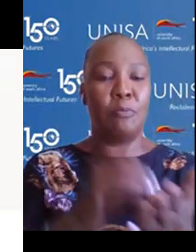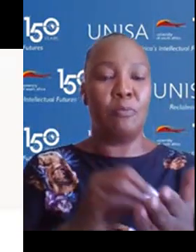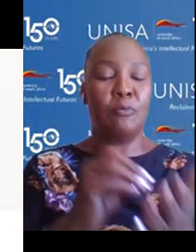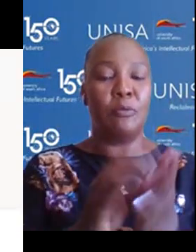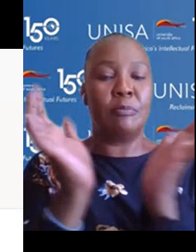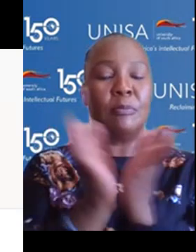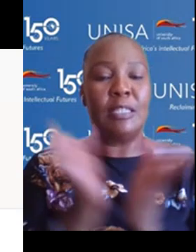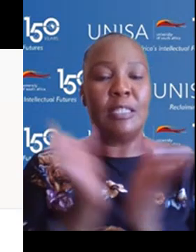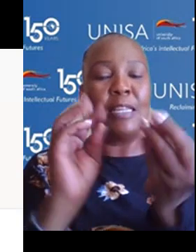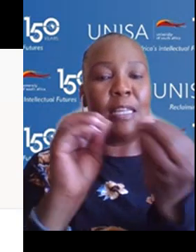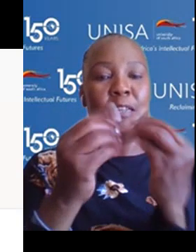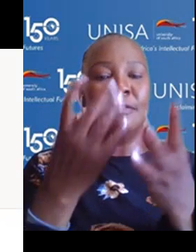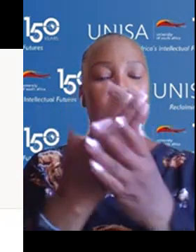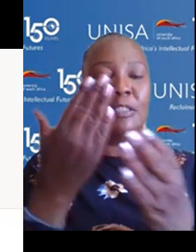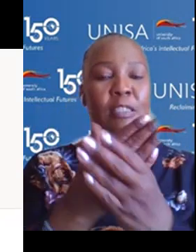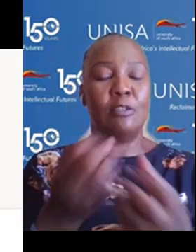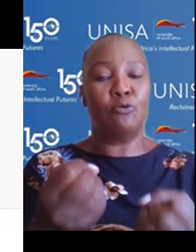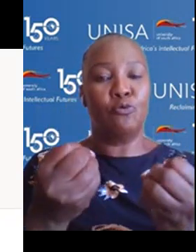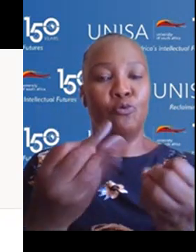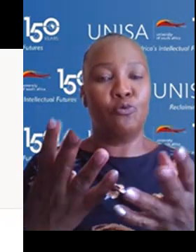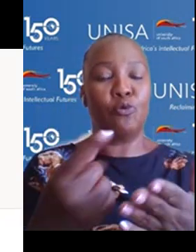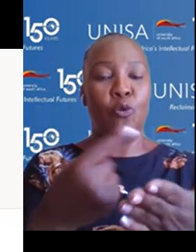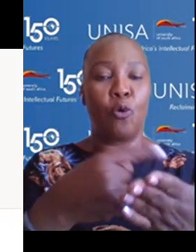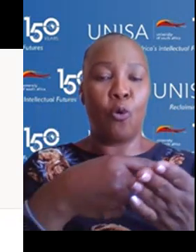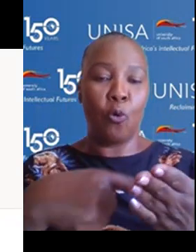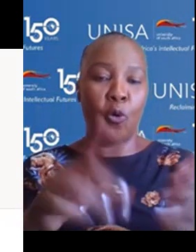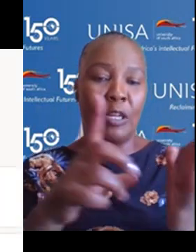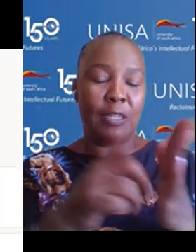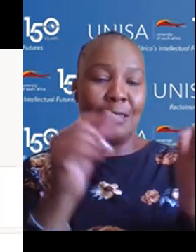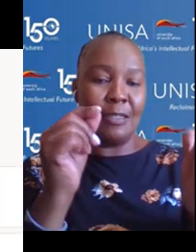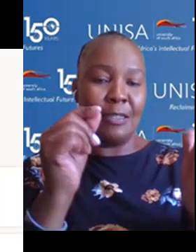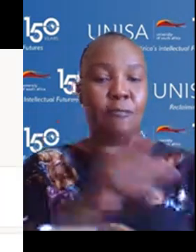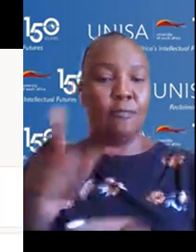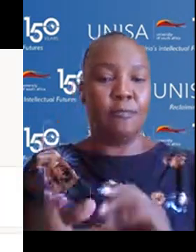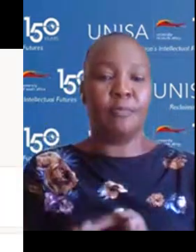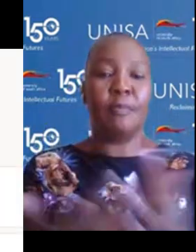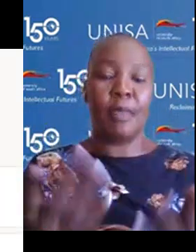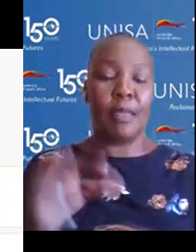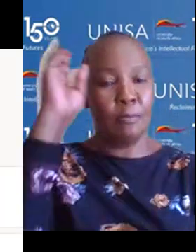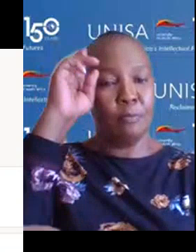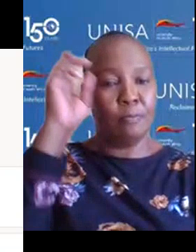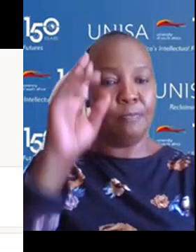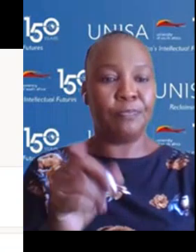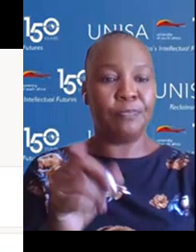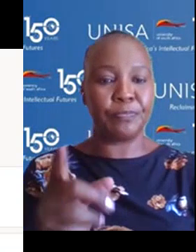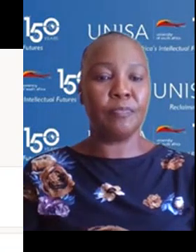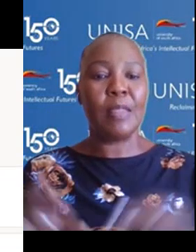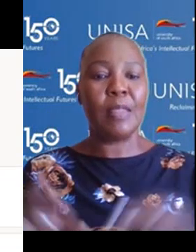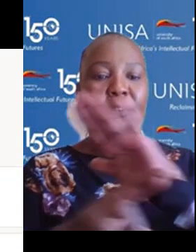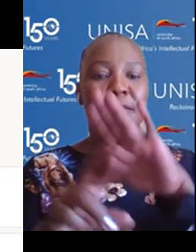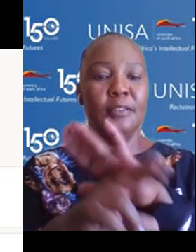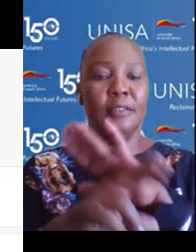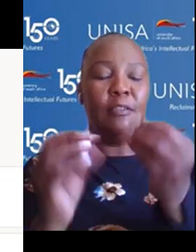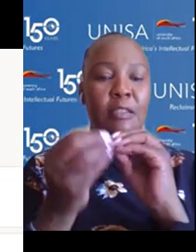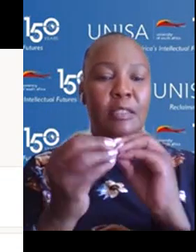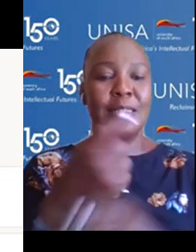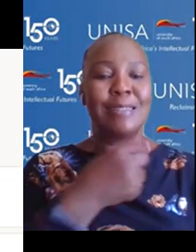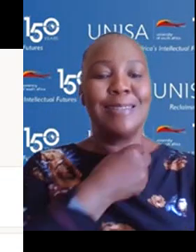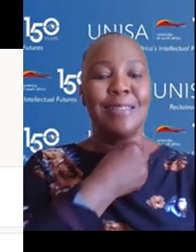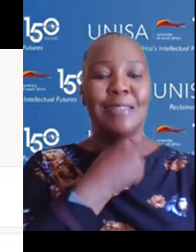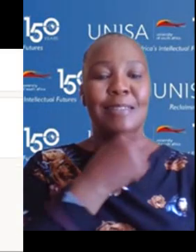that it actually shows the correct date for you specifically. So just remember, the regional format will be English